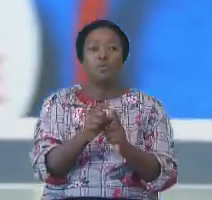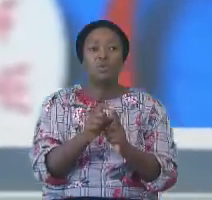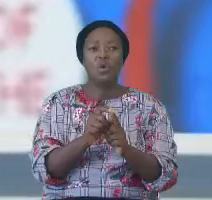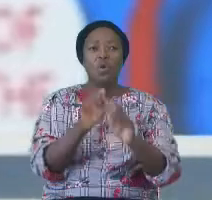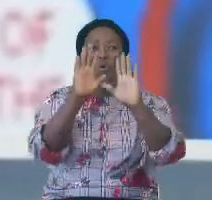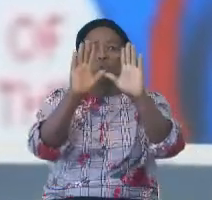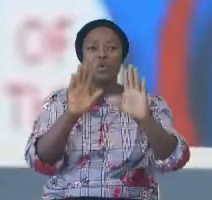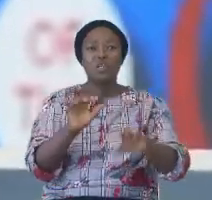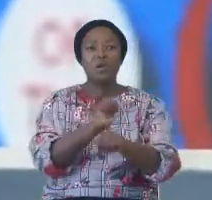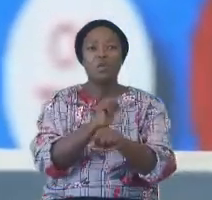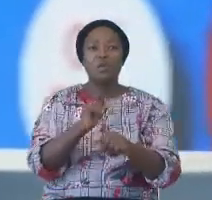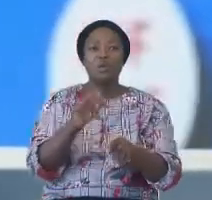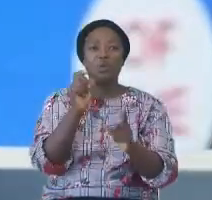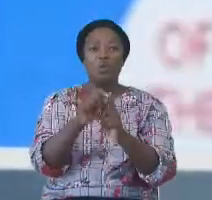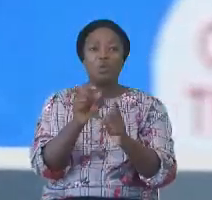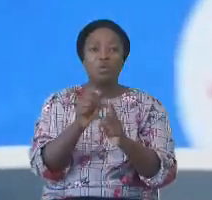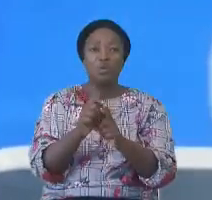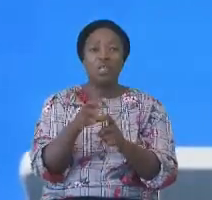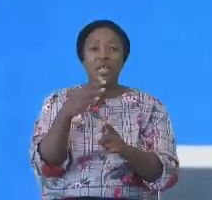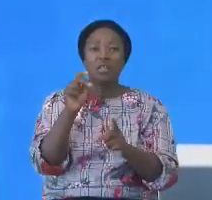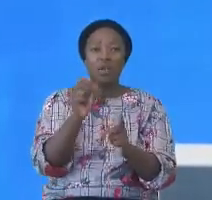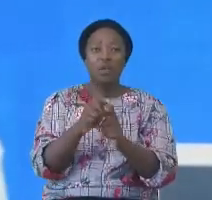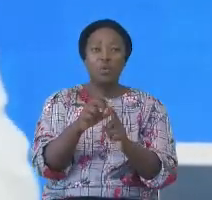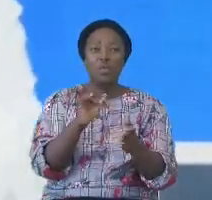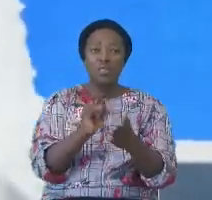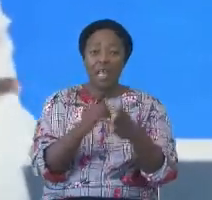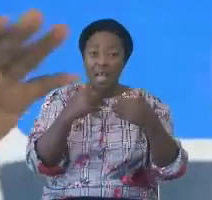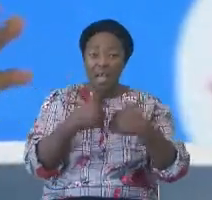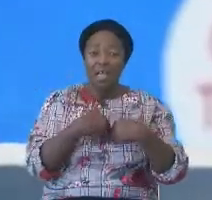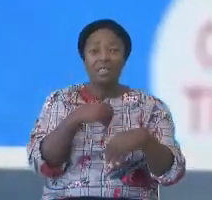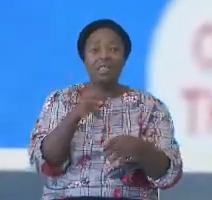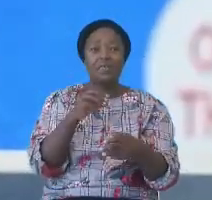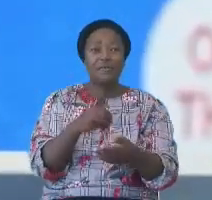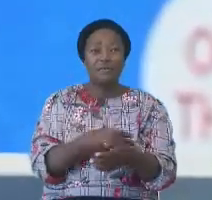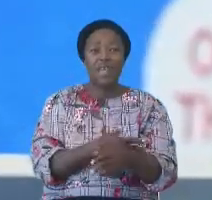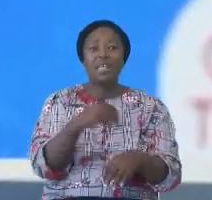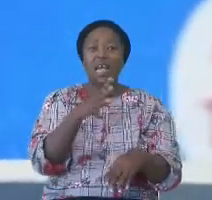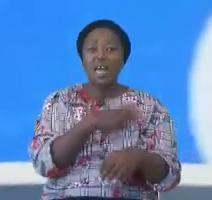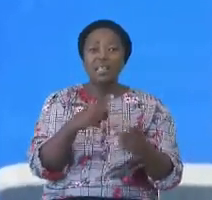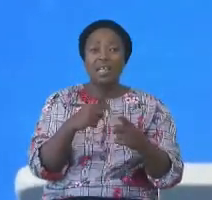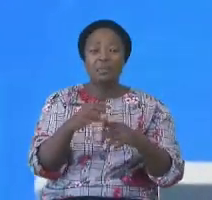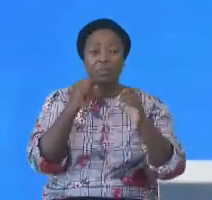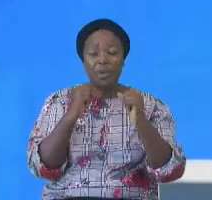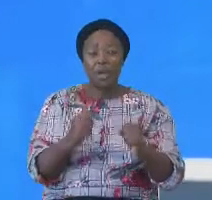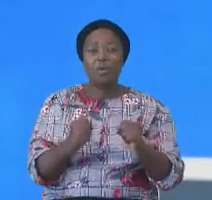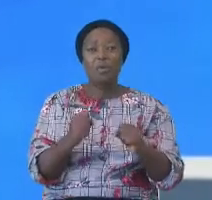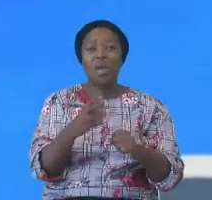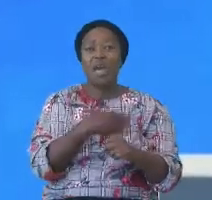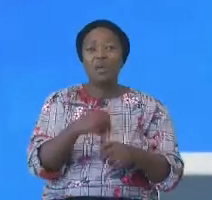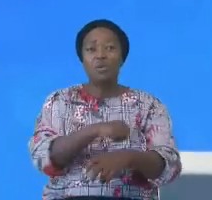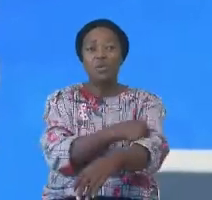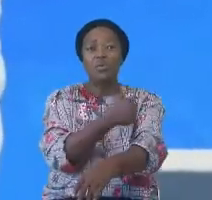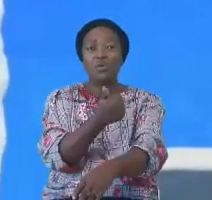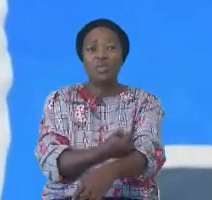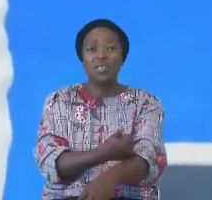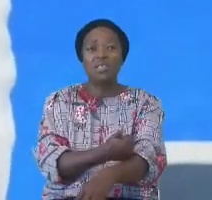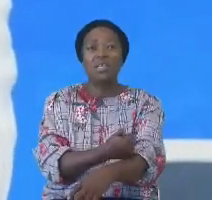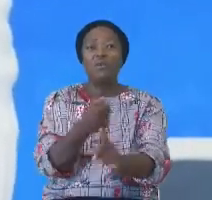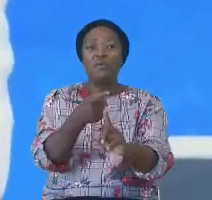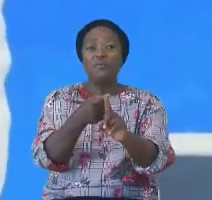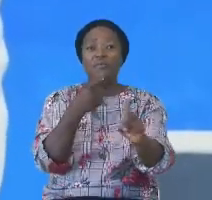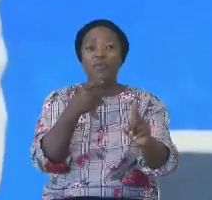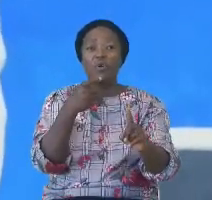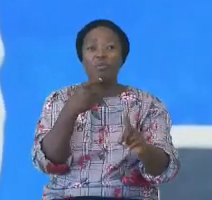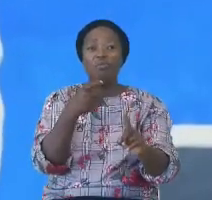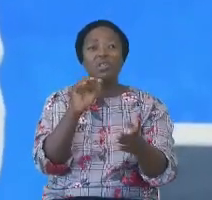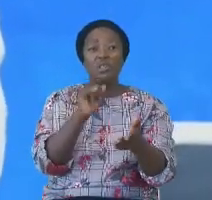words powerful words wonder working words the words that have effect